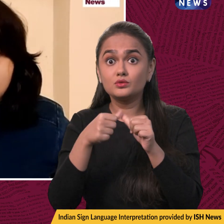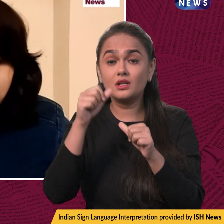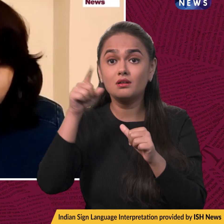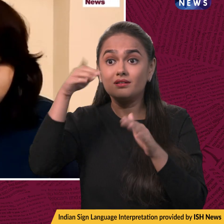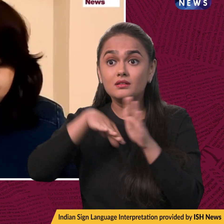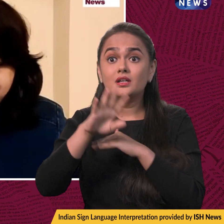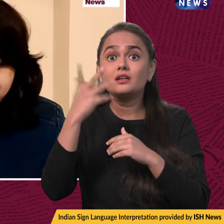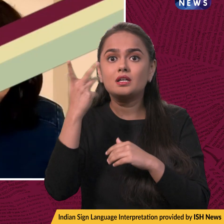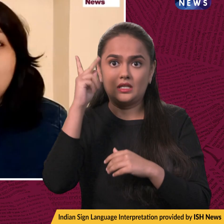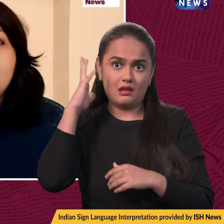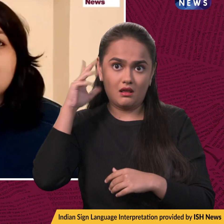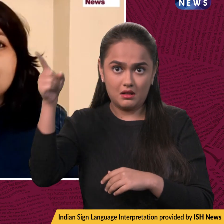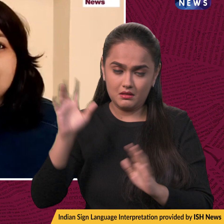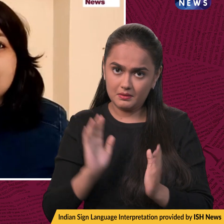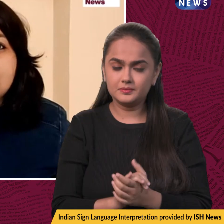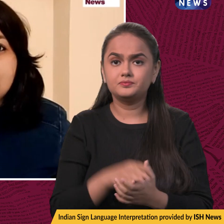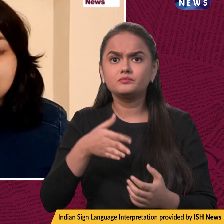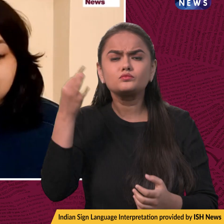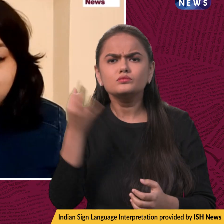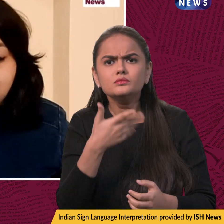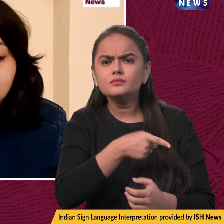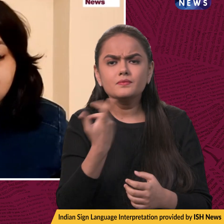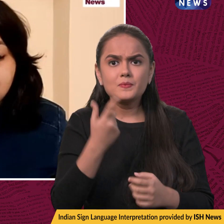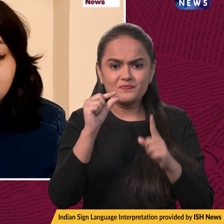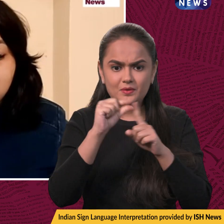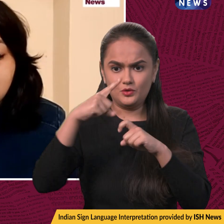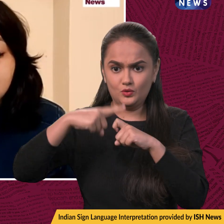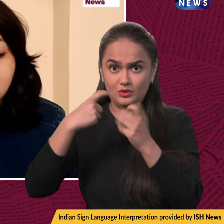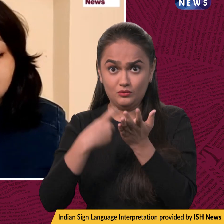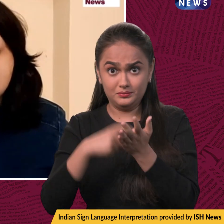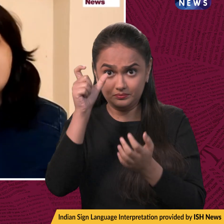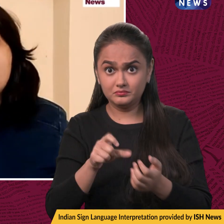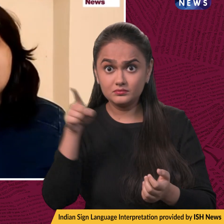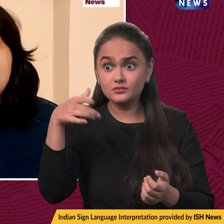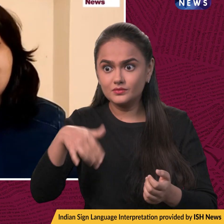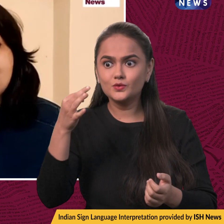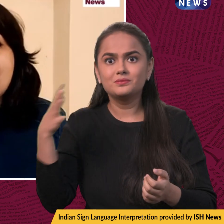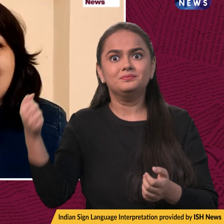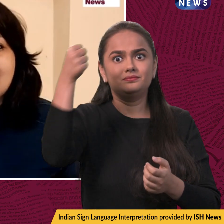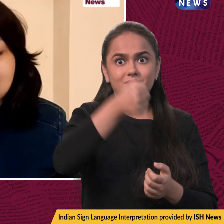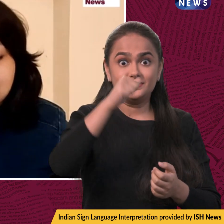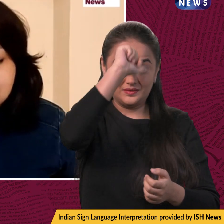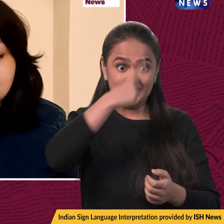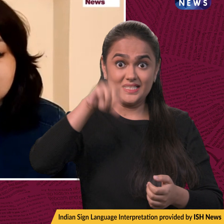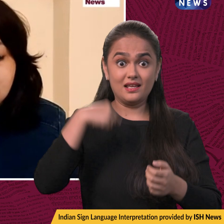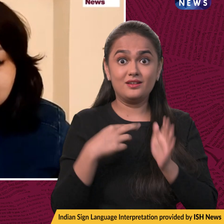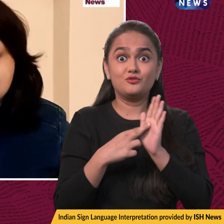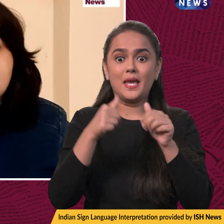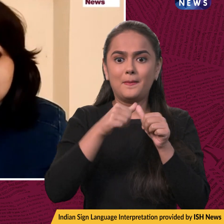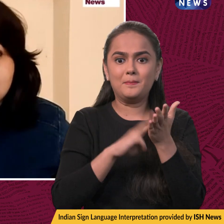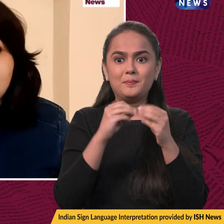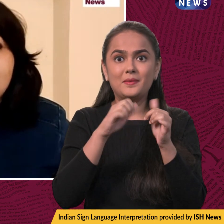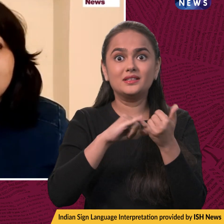of Kerala. Also in the news, senior Indian diplomat Pradeep Kumar Rawat has now been appointed as India's